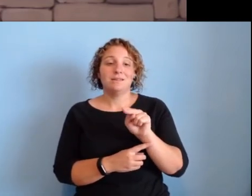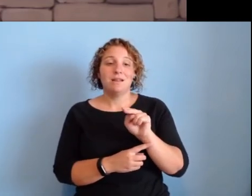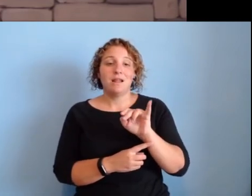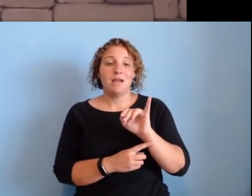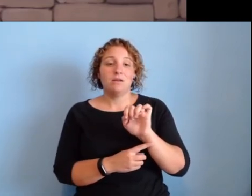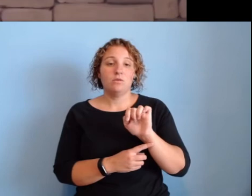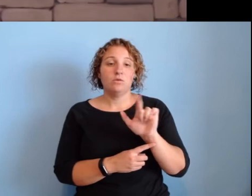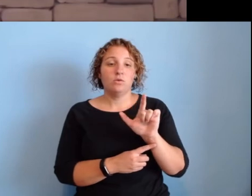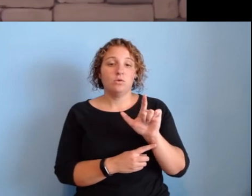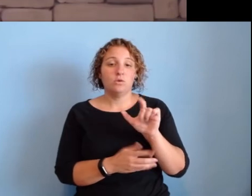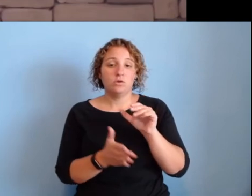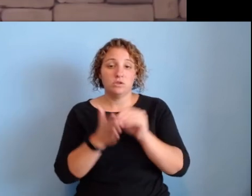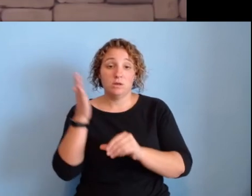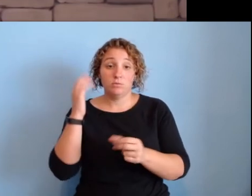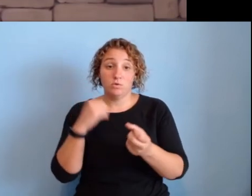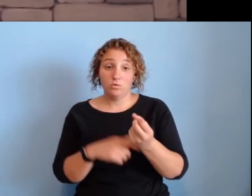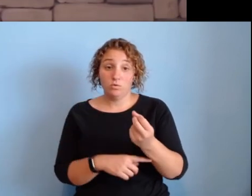Daniel 12.